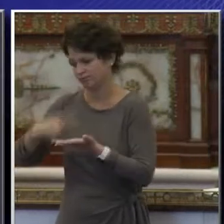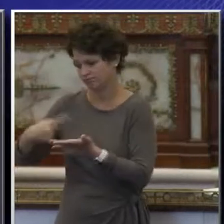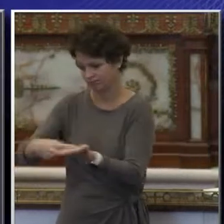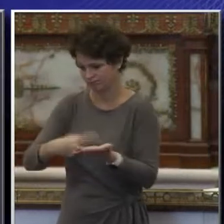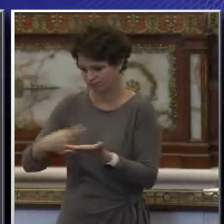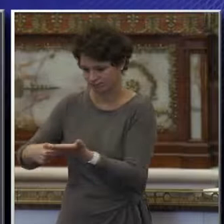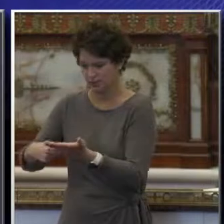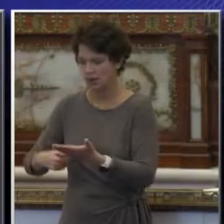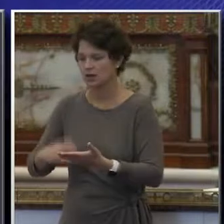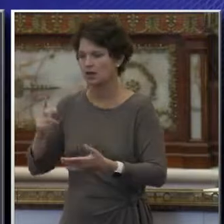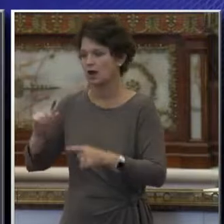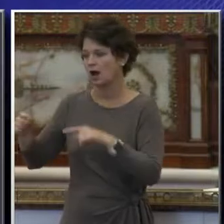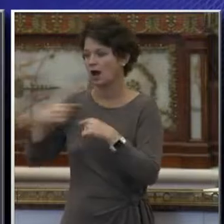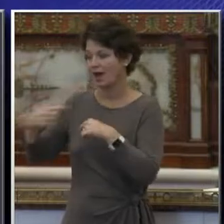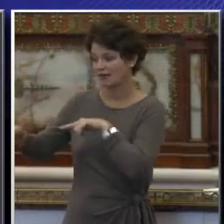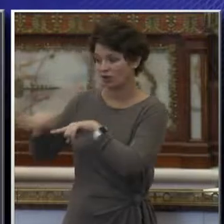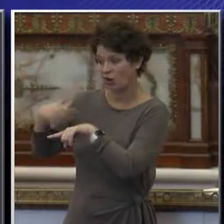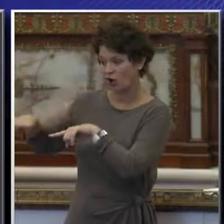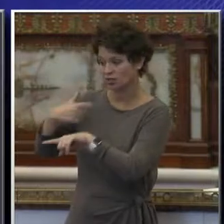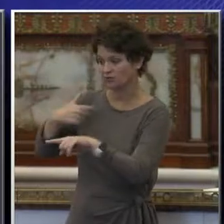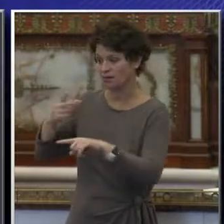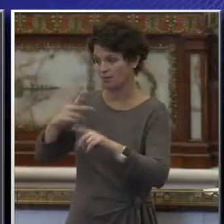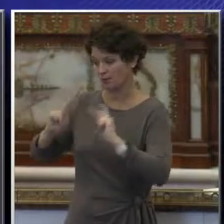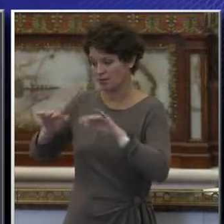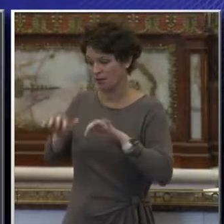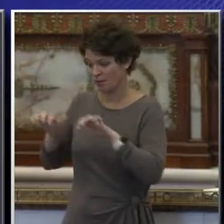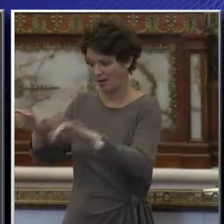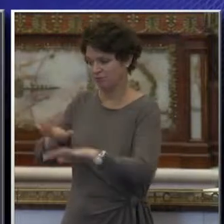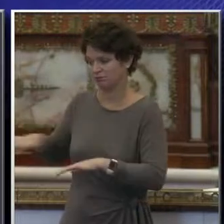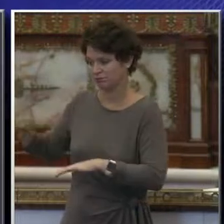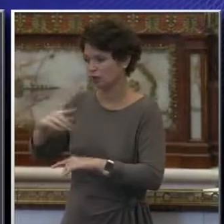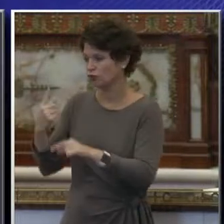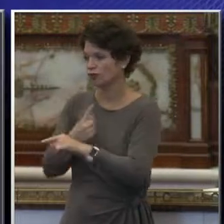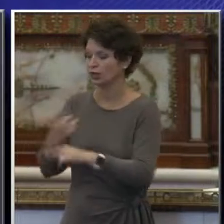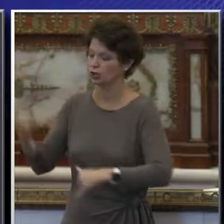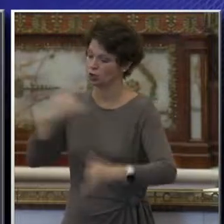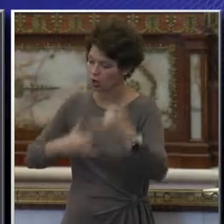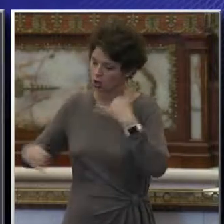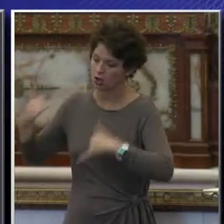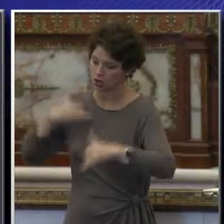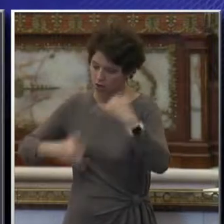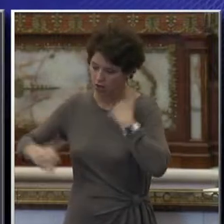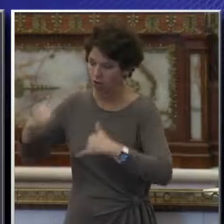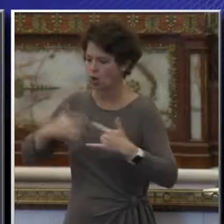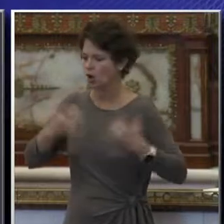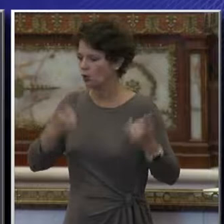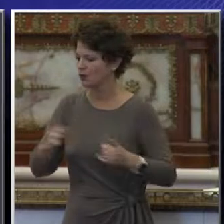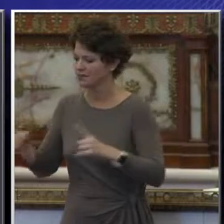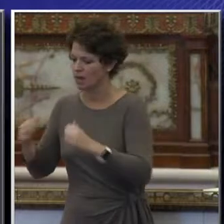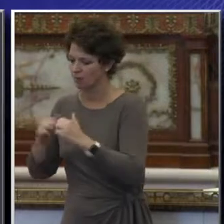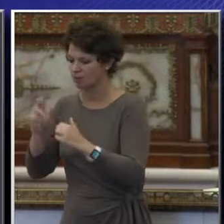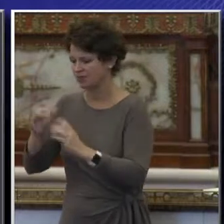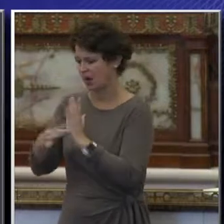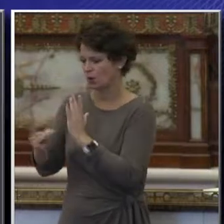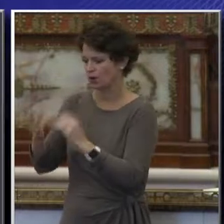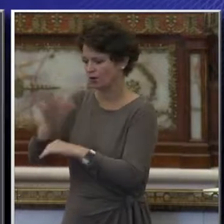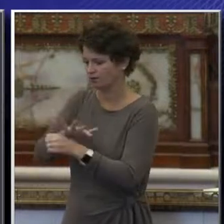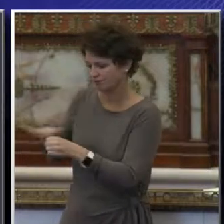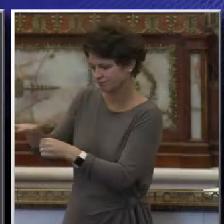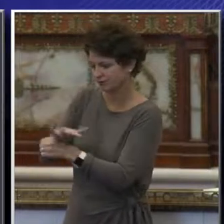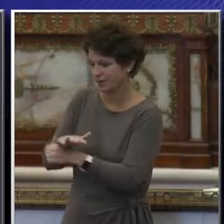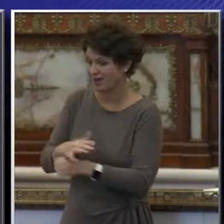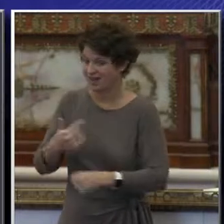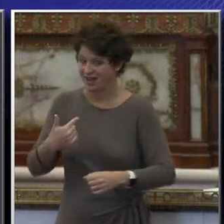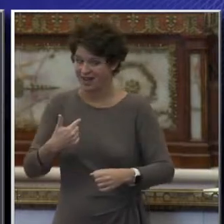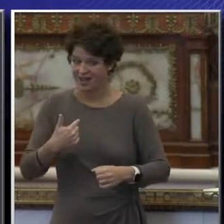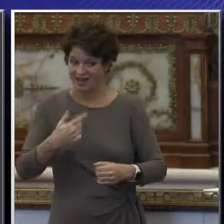get calls from my constituents on a regular basis about what is happening with the site, and I don't have